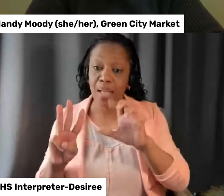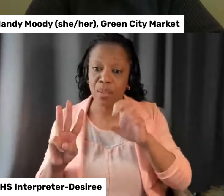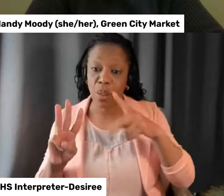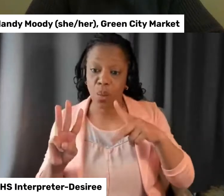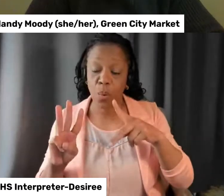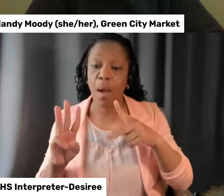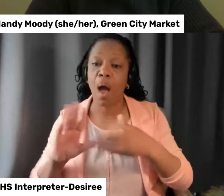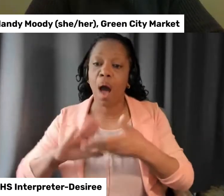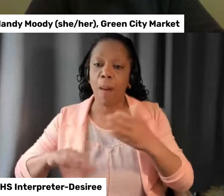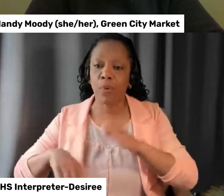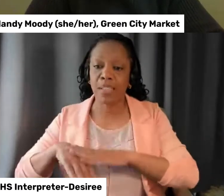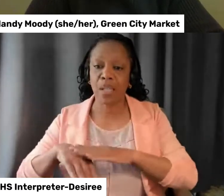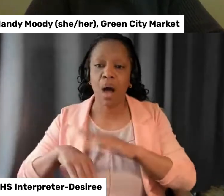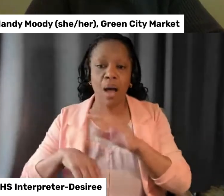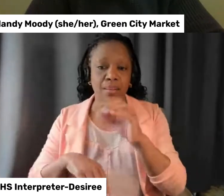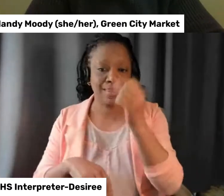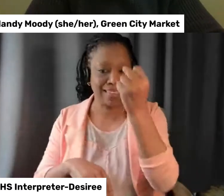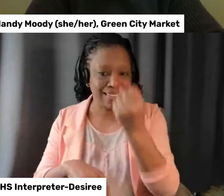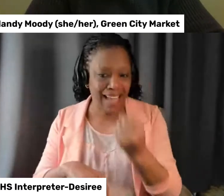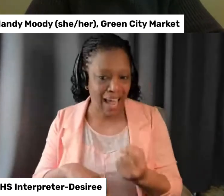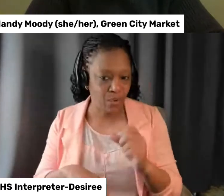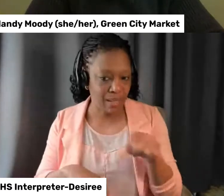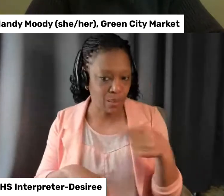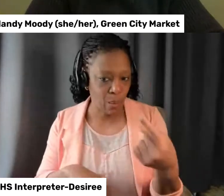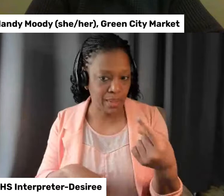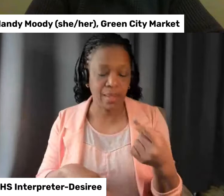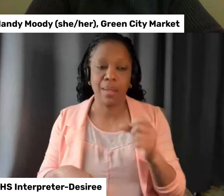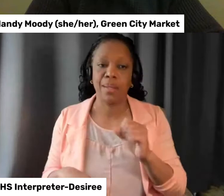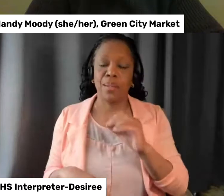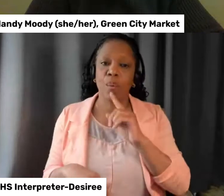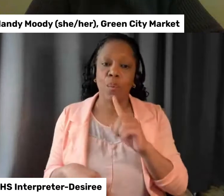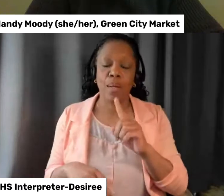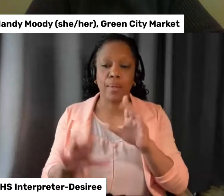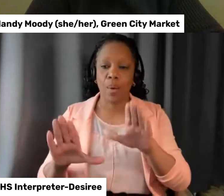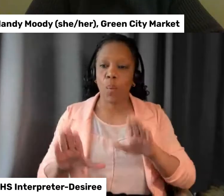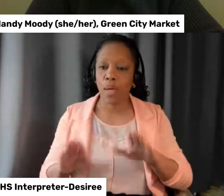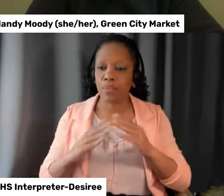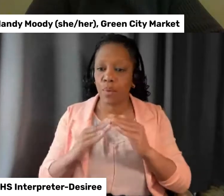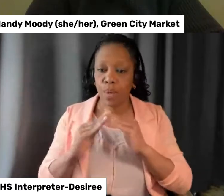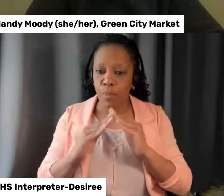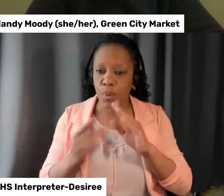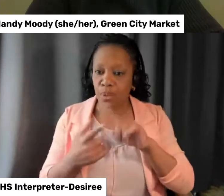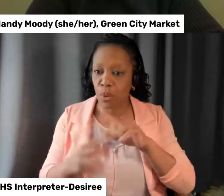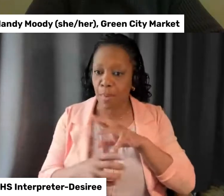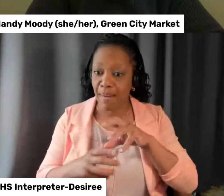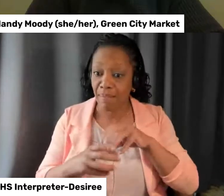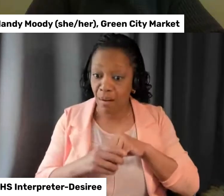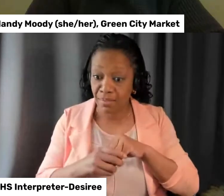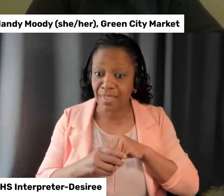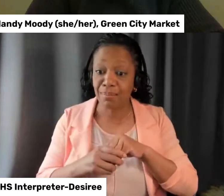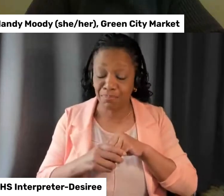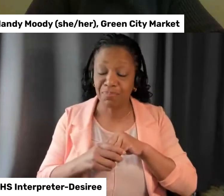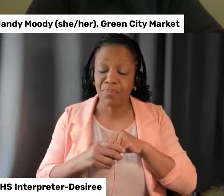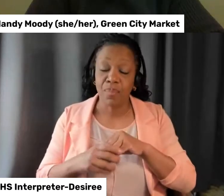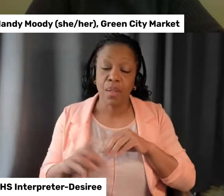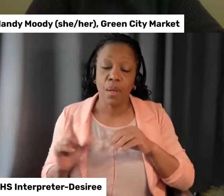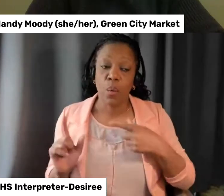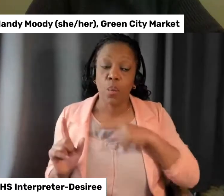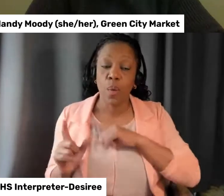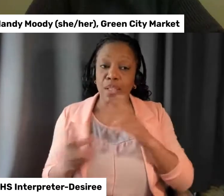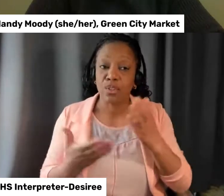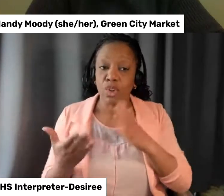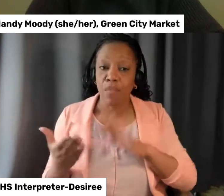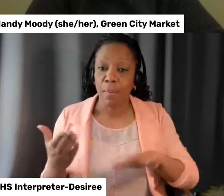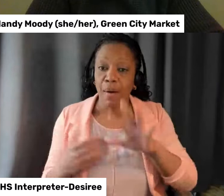on Saturdays only. So it's a really wonderful community to be a part of. We serve about 50